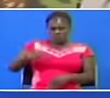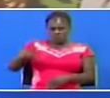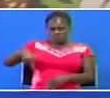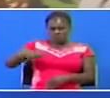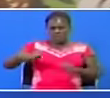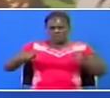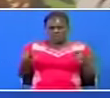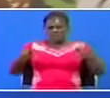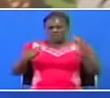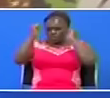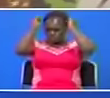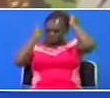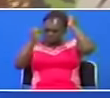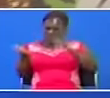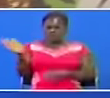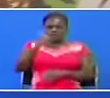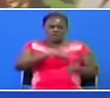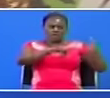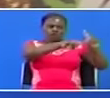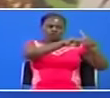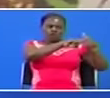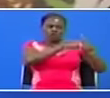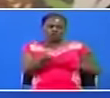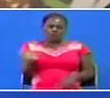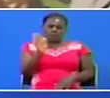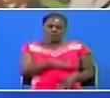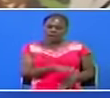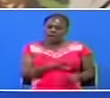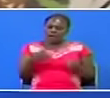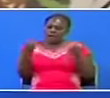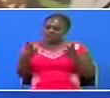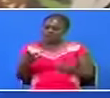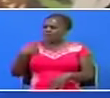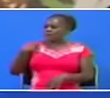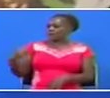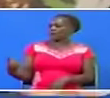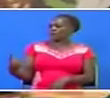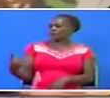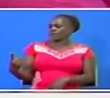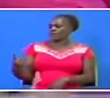to have our soldiers back, and the total number of our soldiers who have come today are 100.